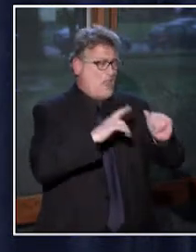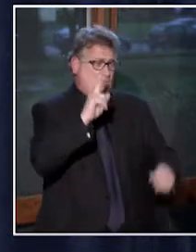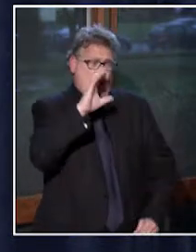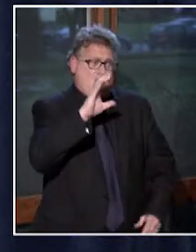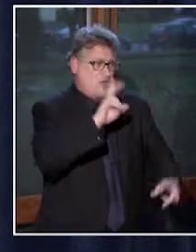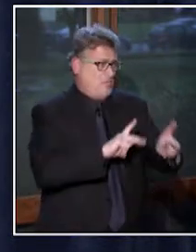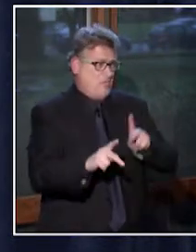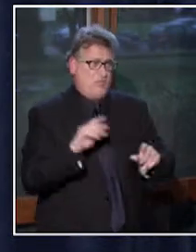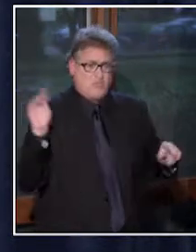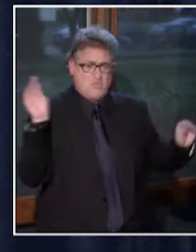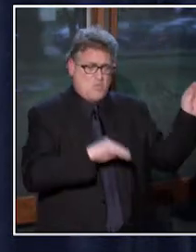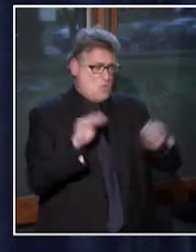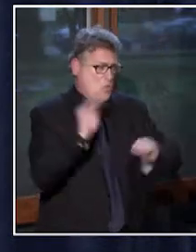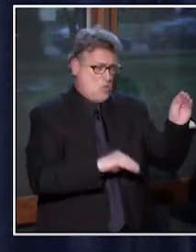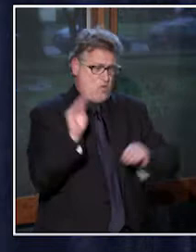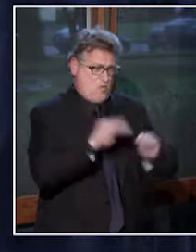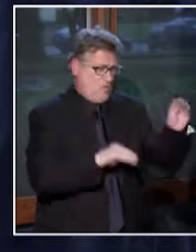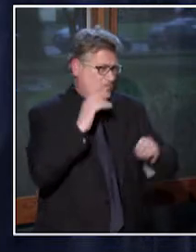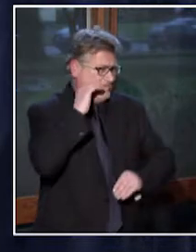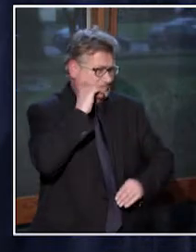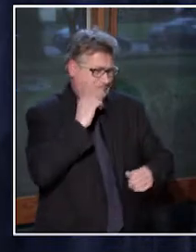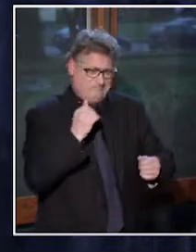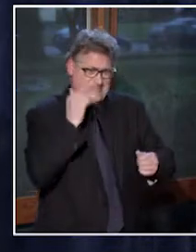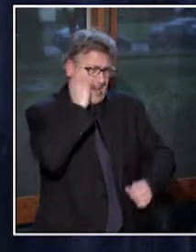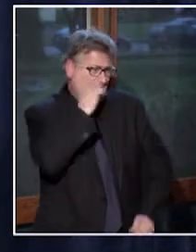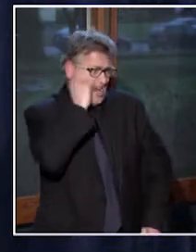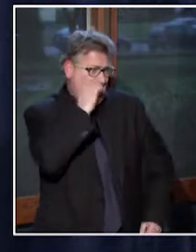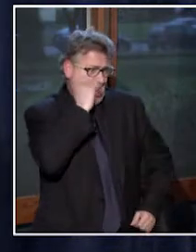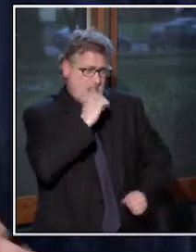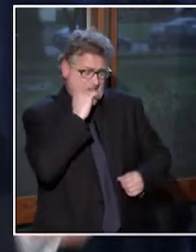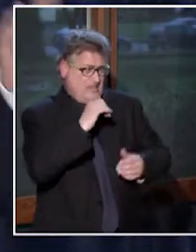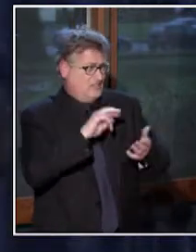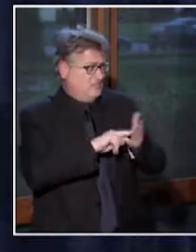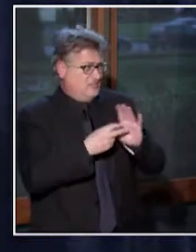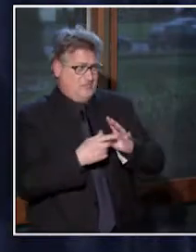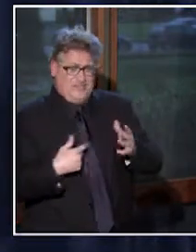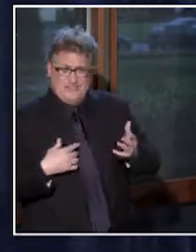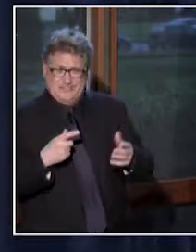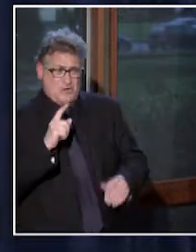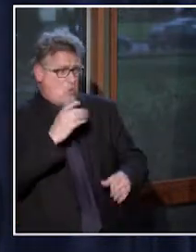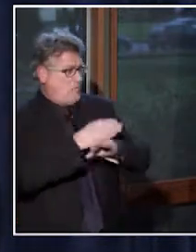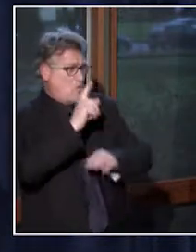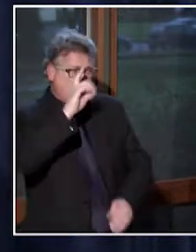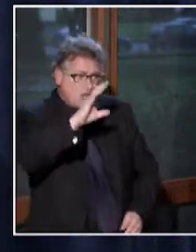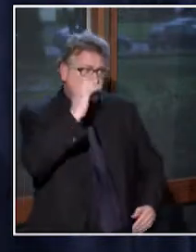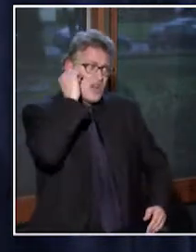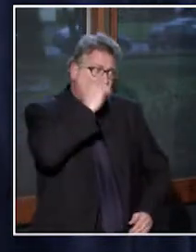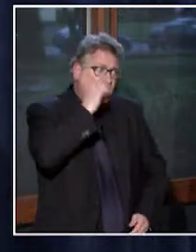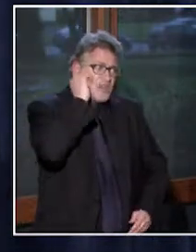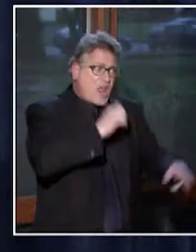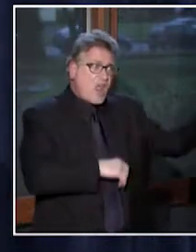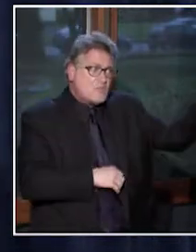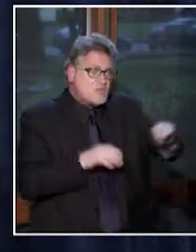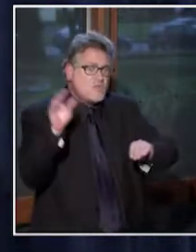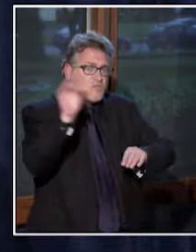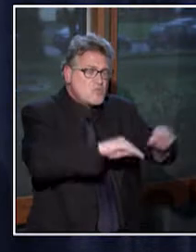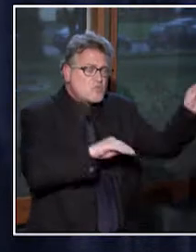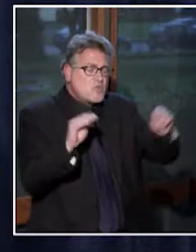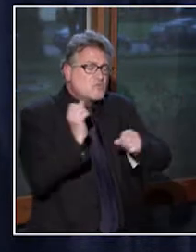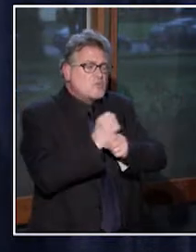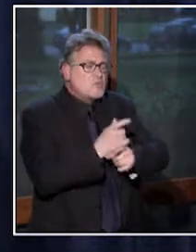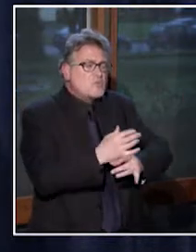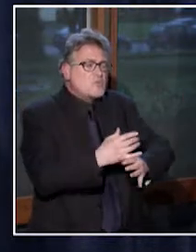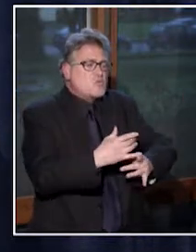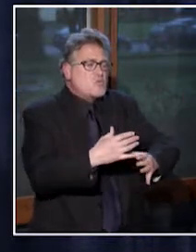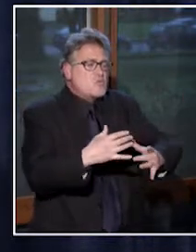move to the city every day. That's a couple of TriMet busloads of people who come here every single day.